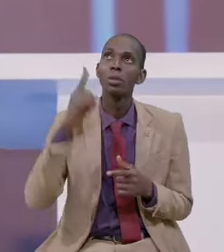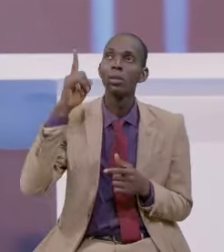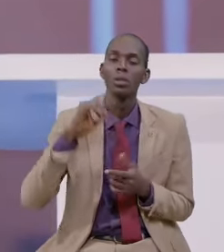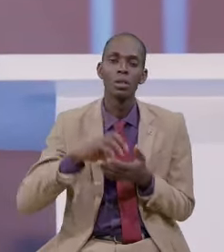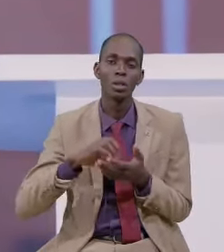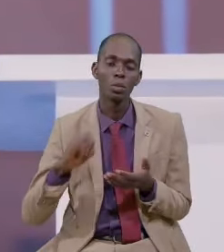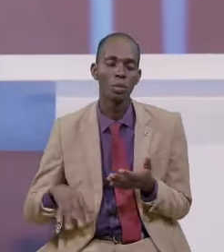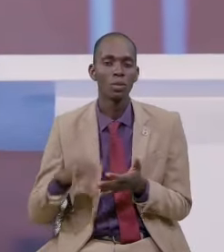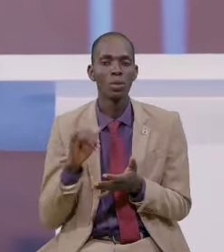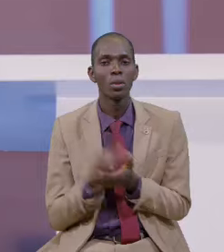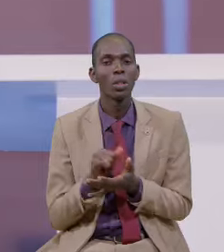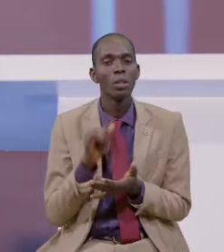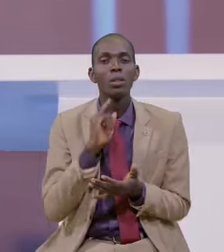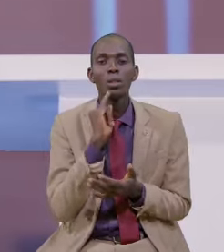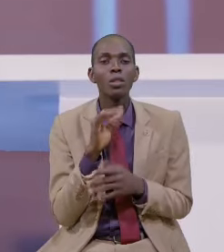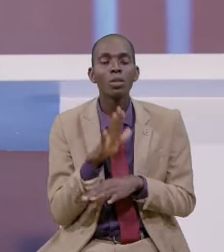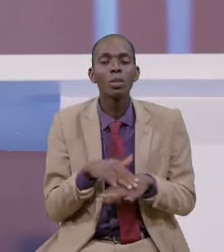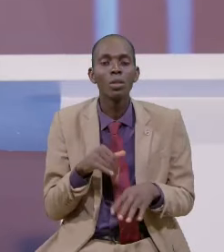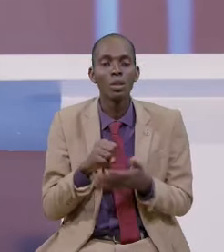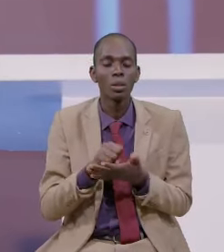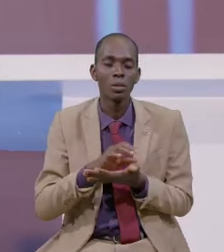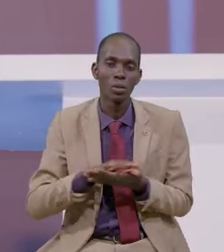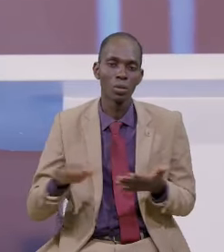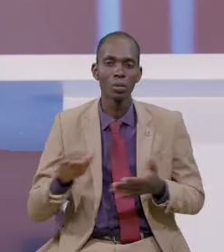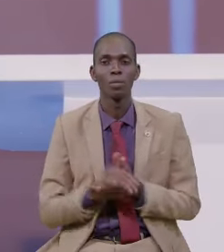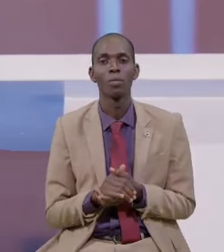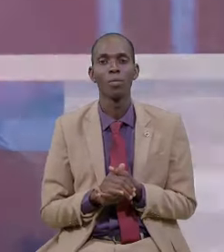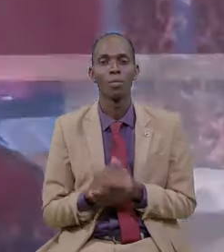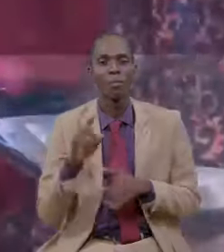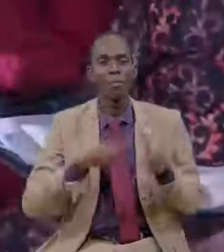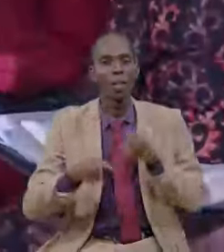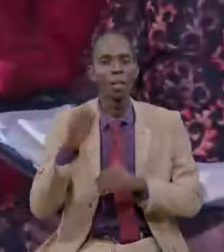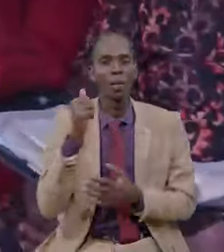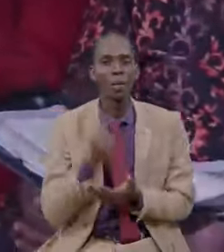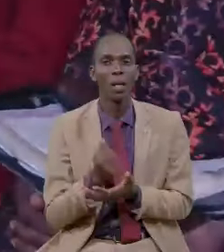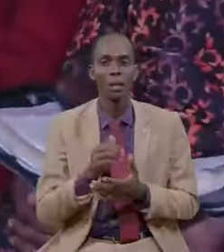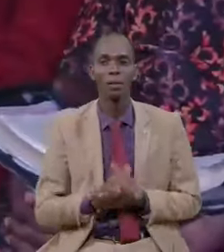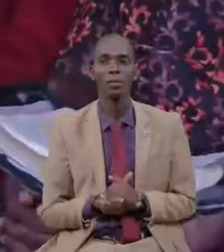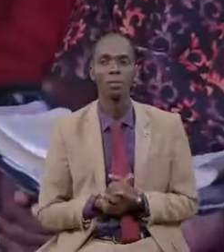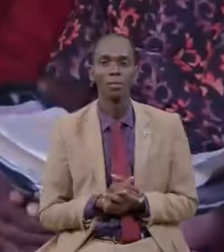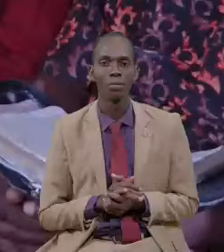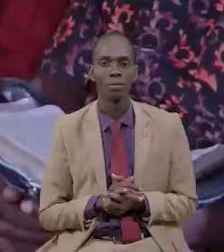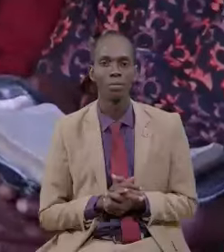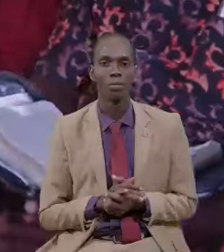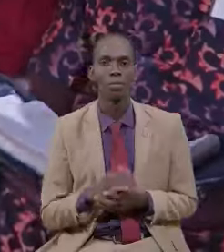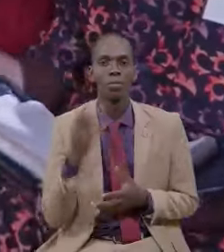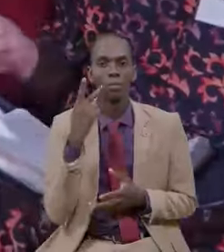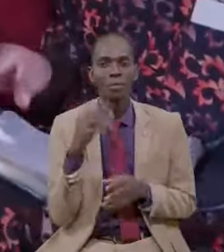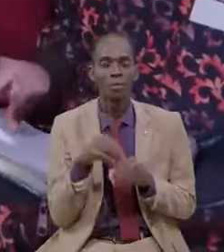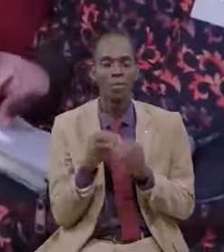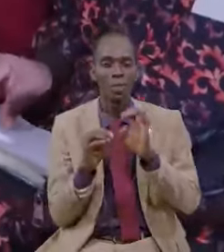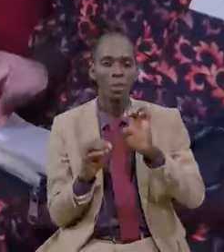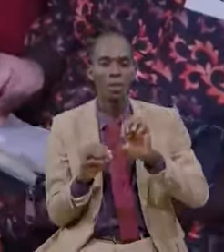is called sanctification. Say amen. Amen. Look at Ephesians